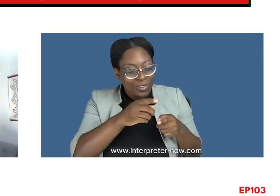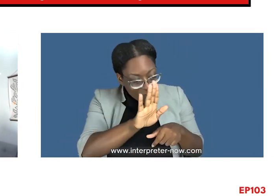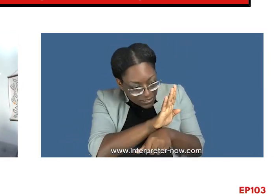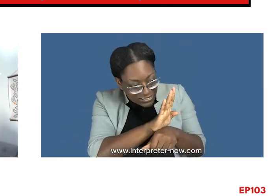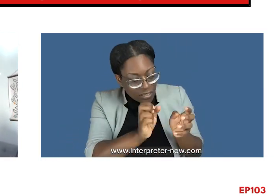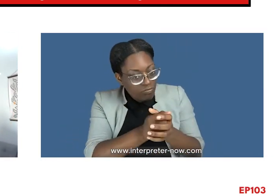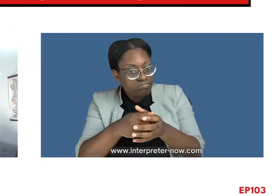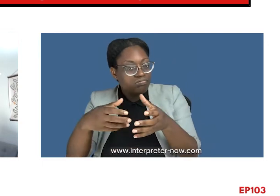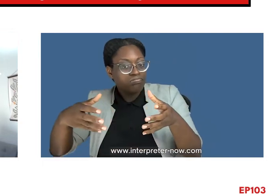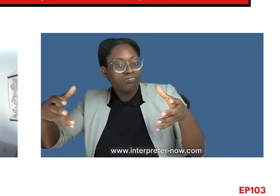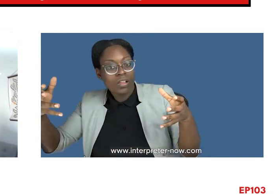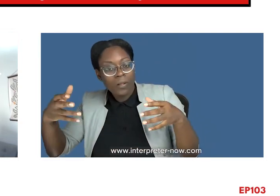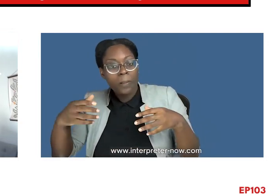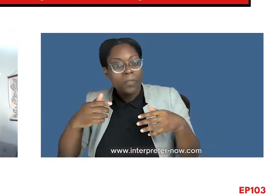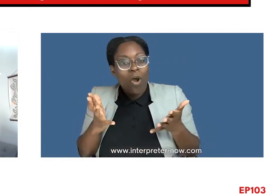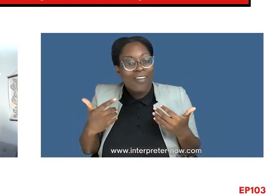scale that.